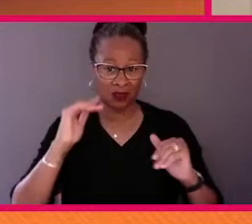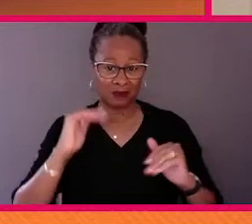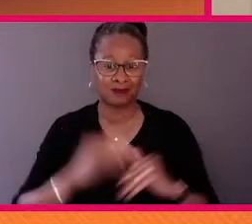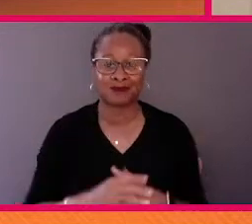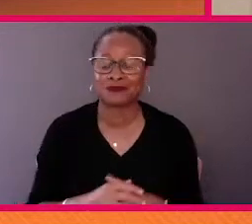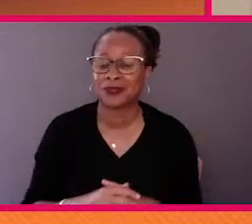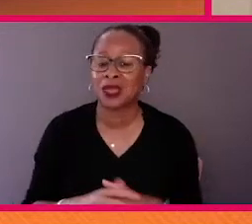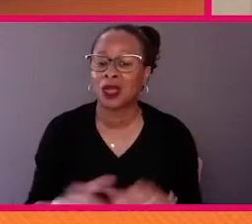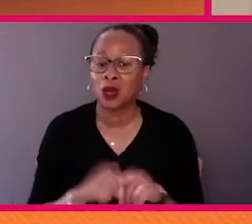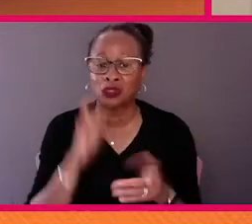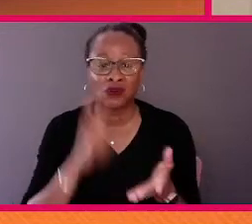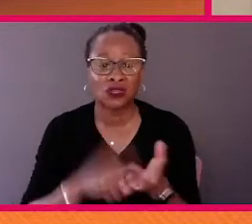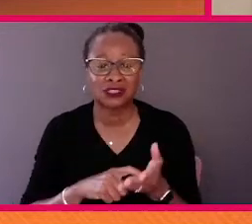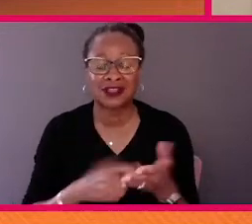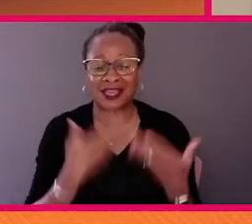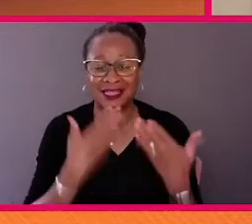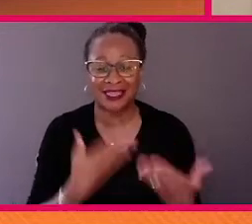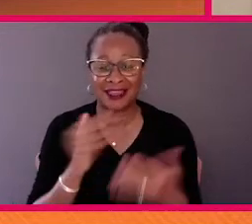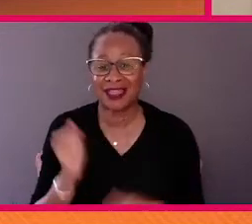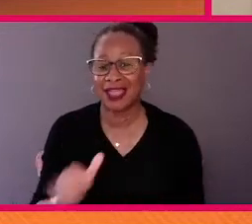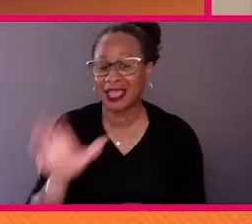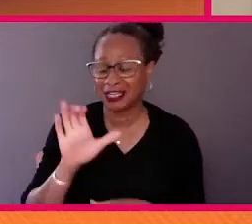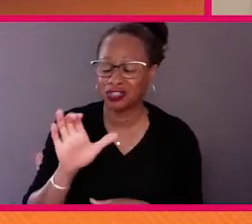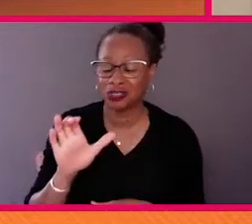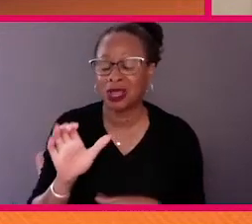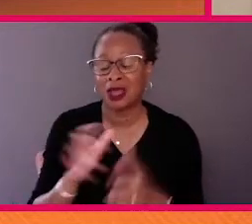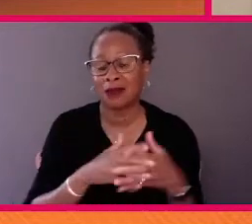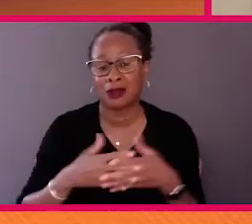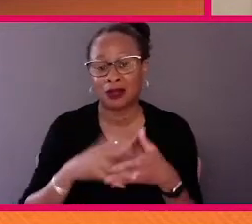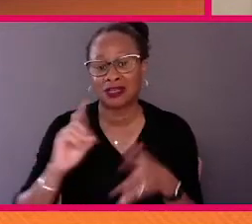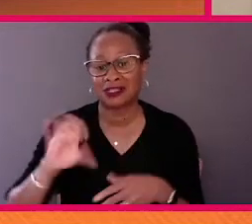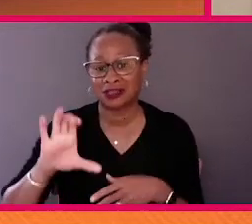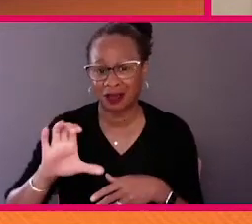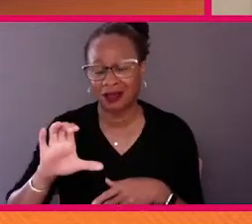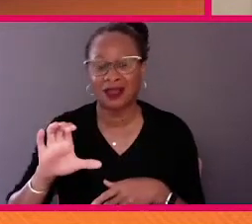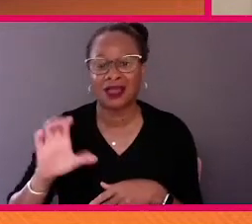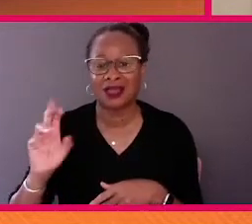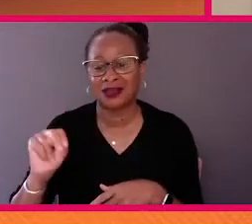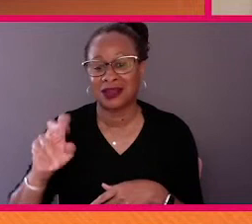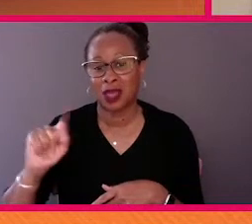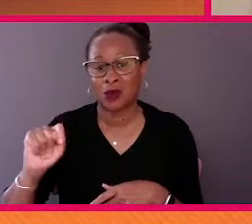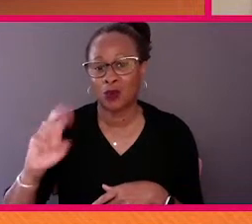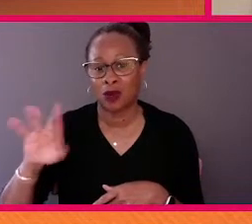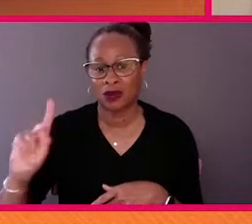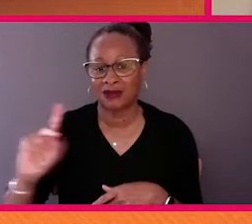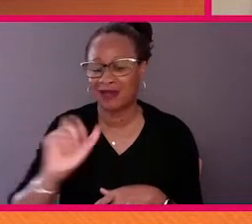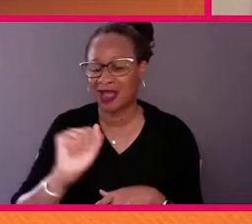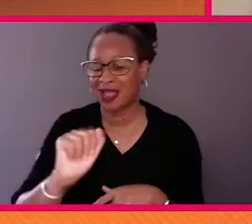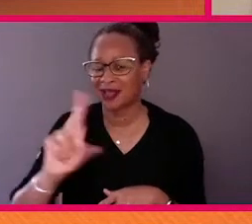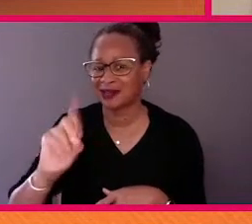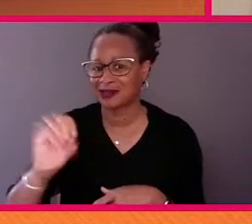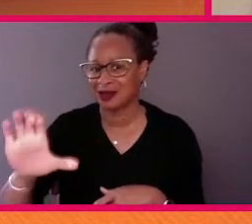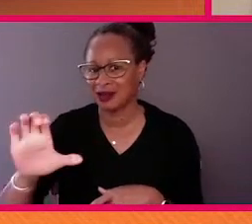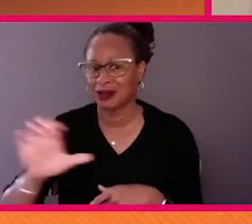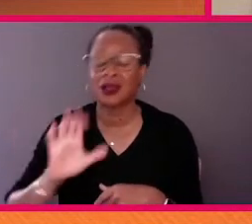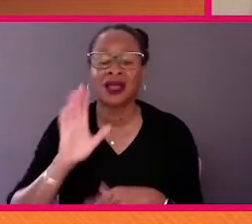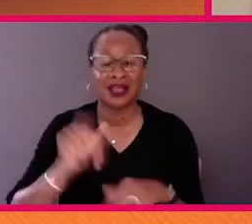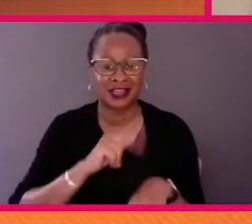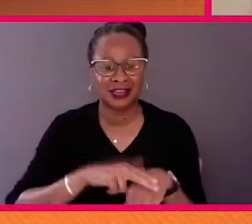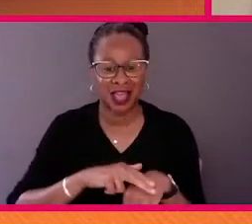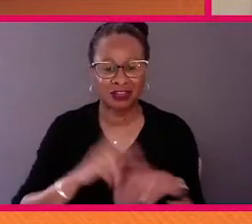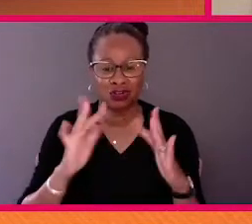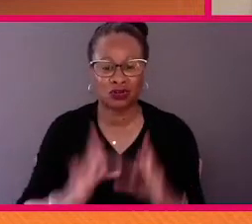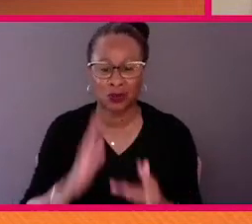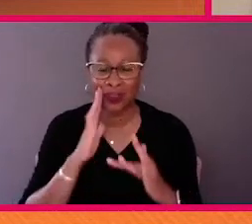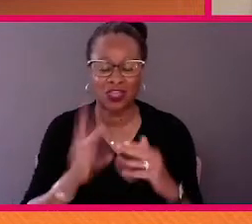American Documentary Network, or ADOC, a national network that works to increase the visibility and support of